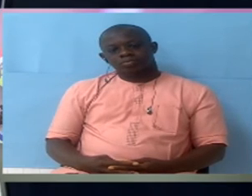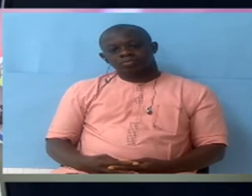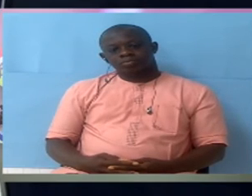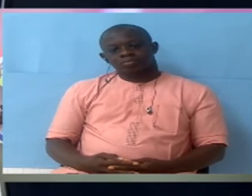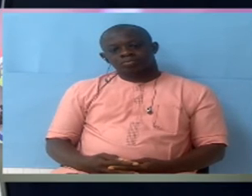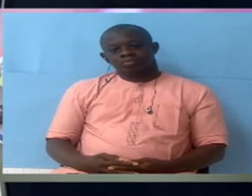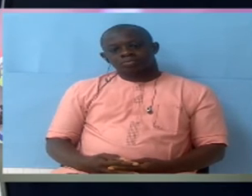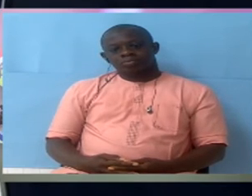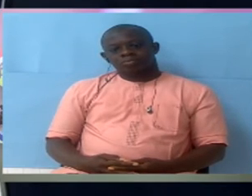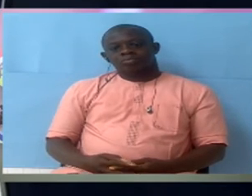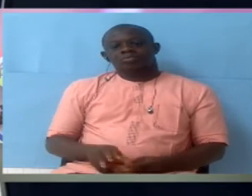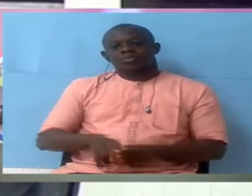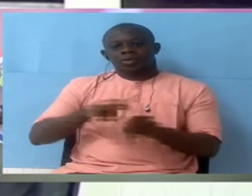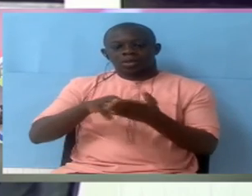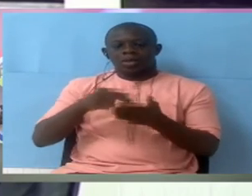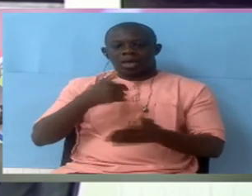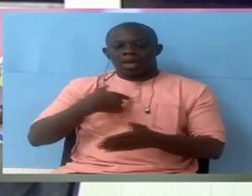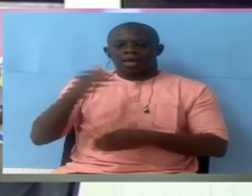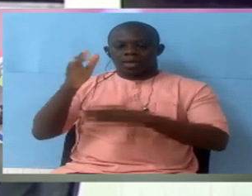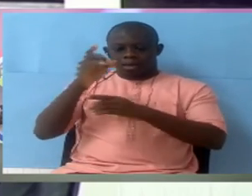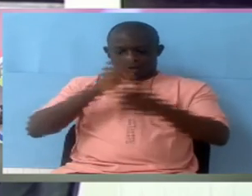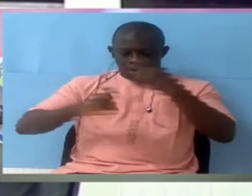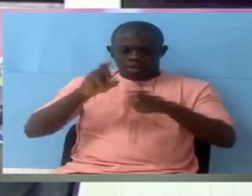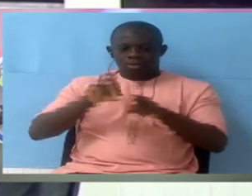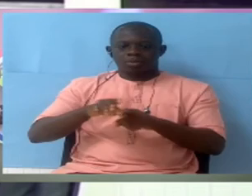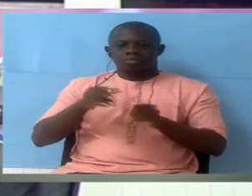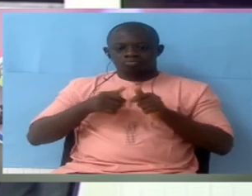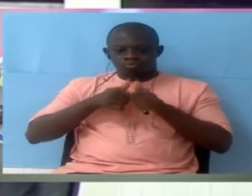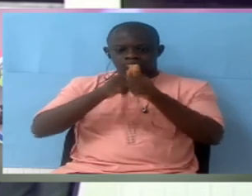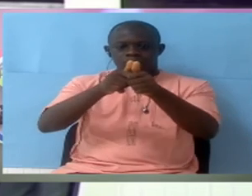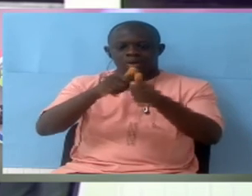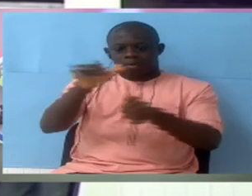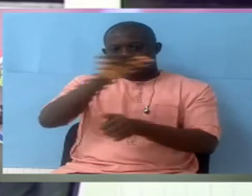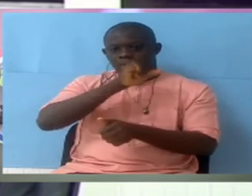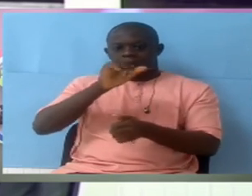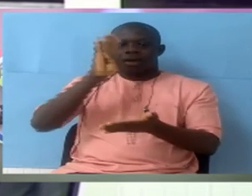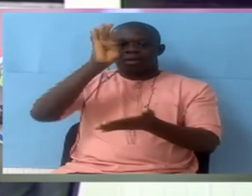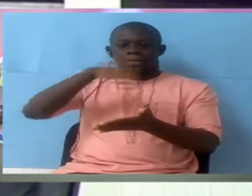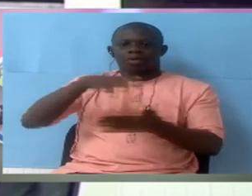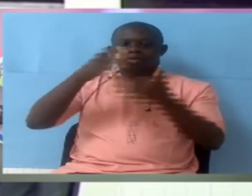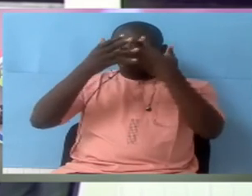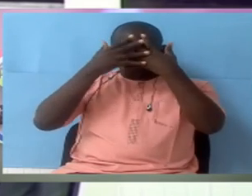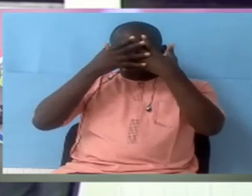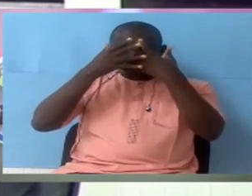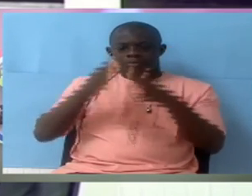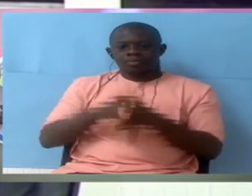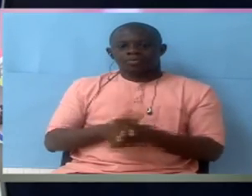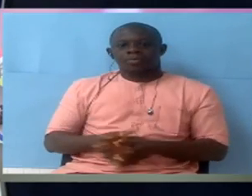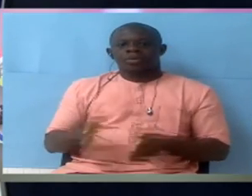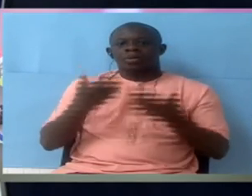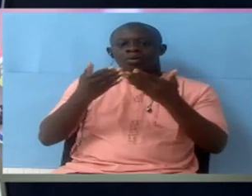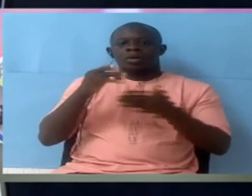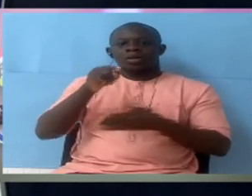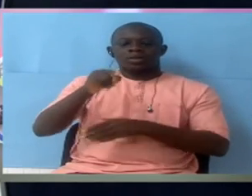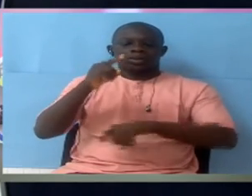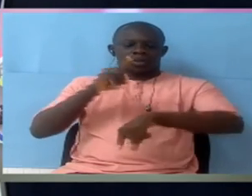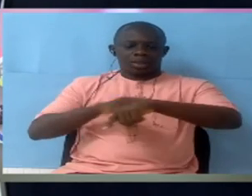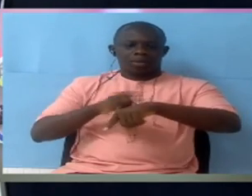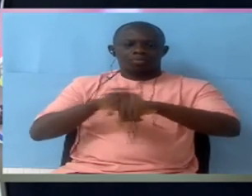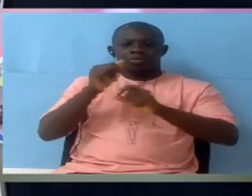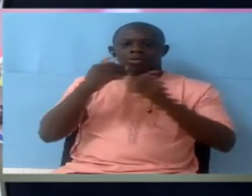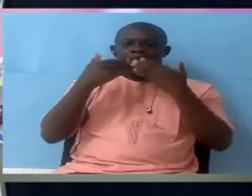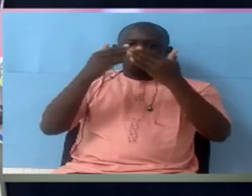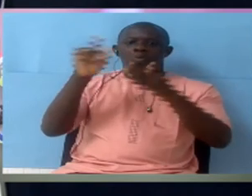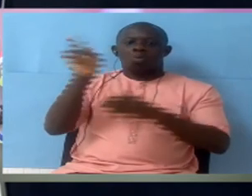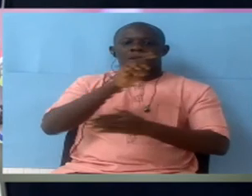So I was escorted back to mile 2. Ci lañ ma gungé waat yobuma mile 2. This time around, can you tell us the kind of injuries